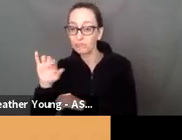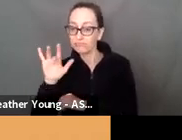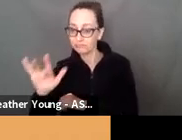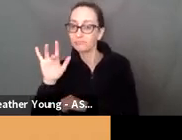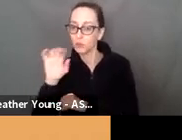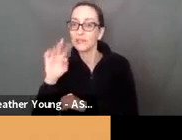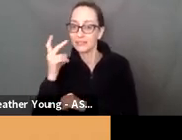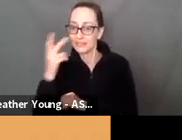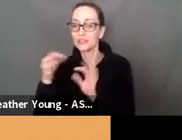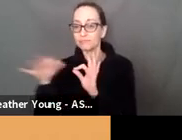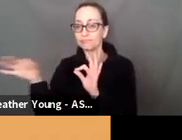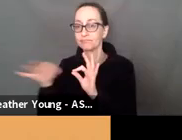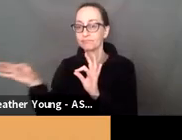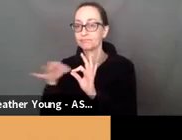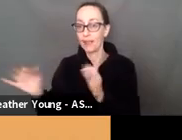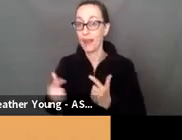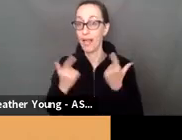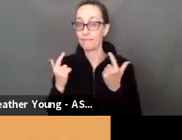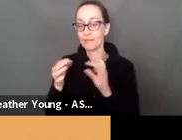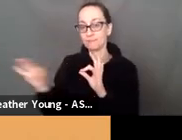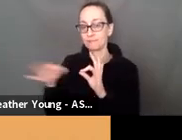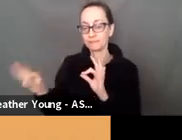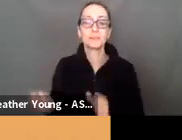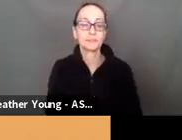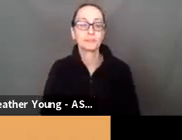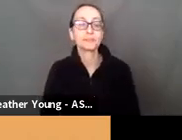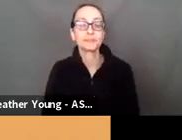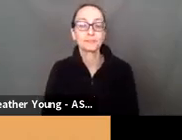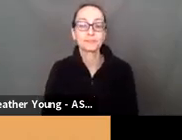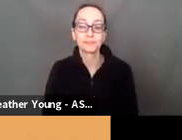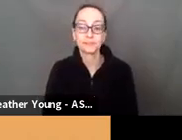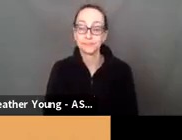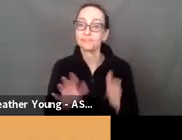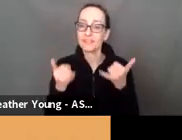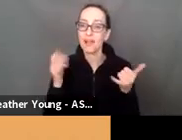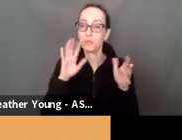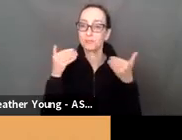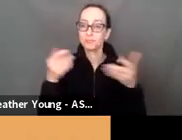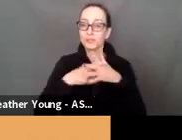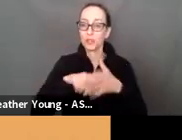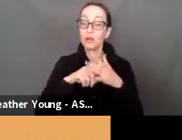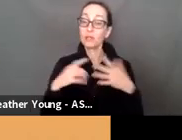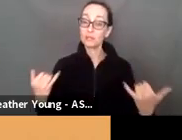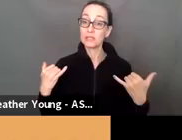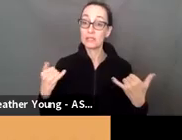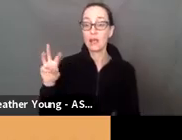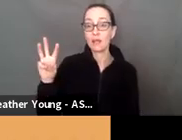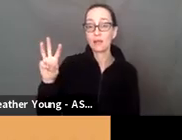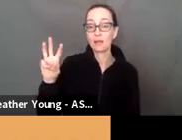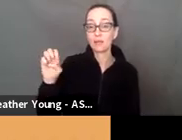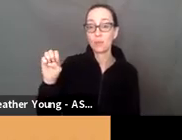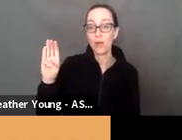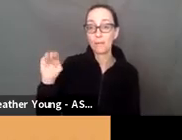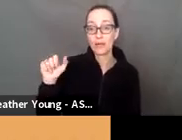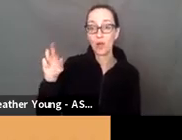live captions. So with that, we will go ahead and get started. Today's webinar is